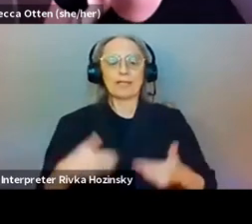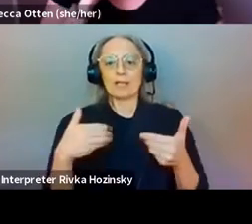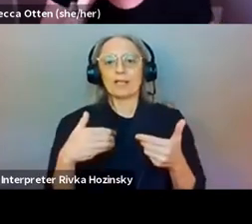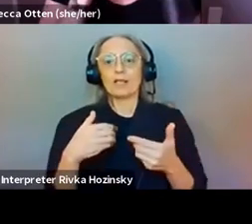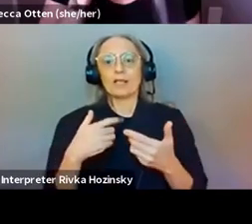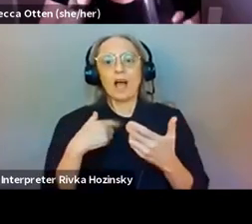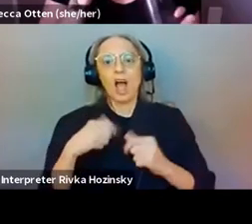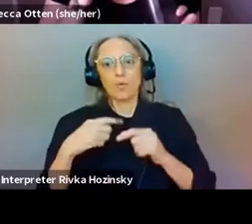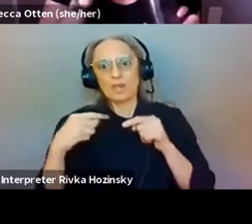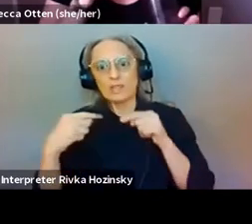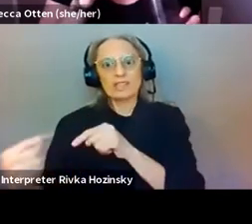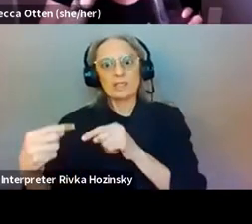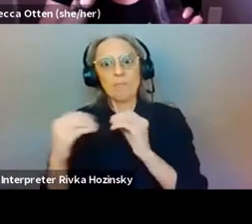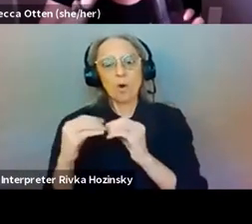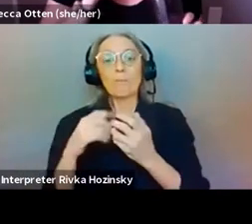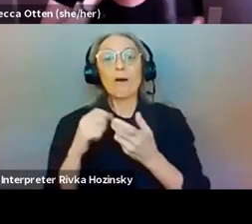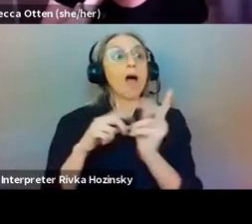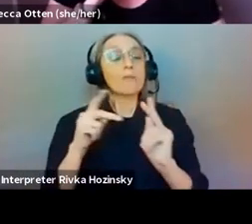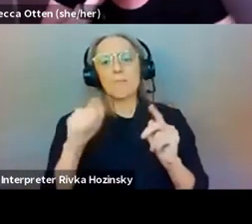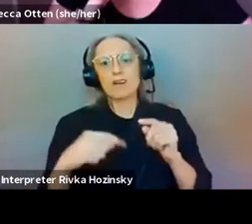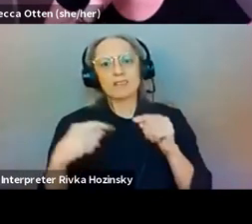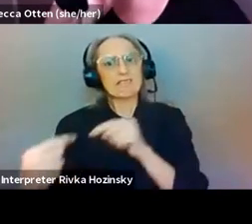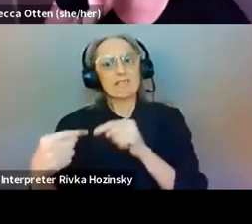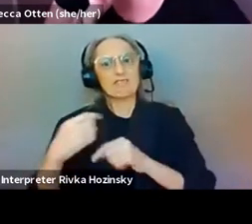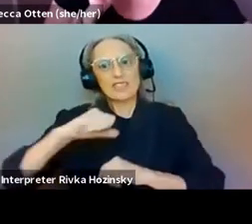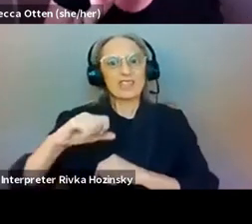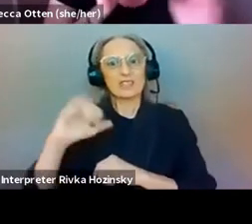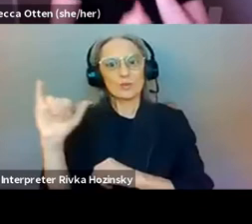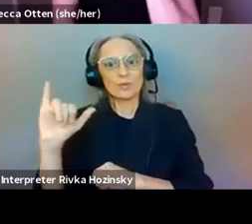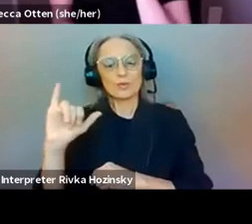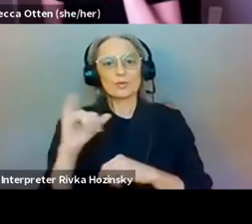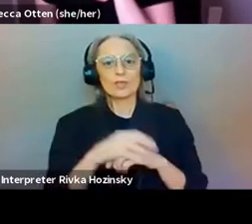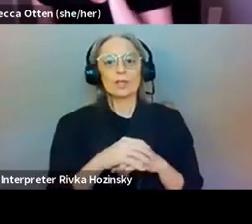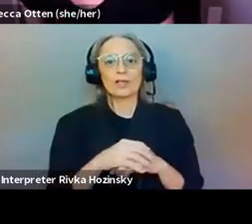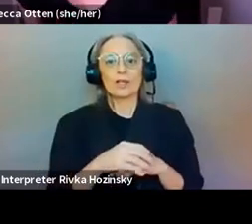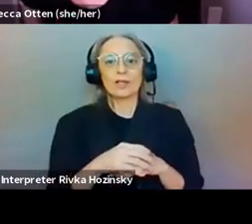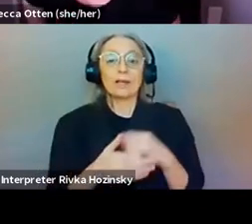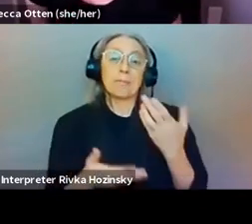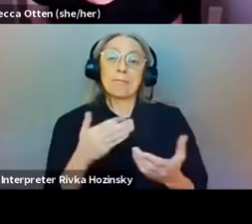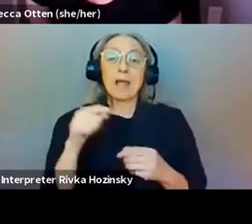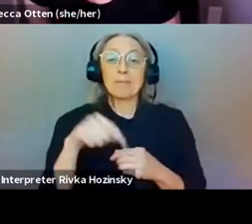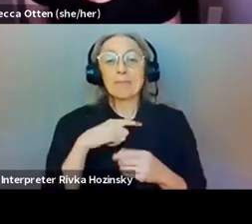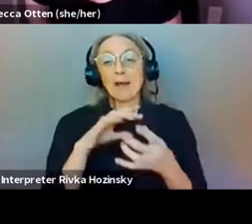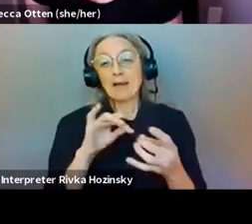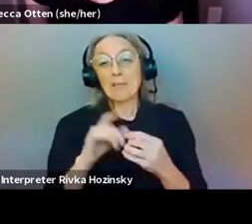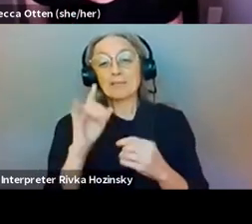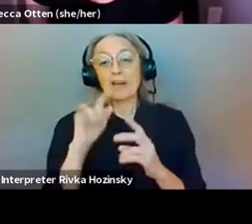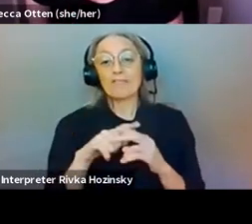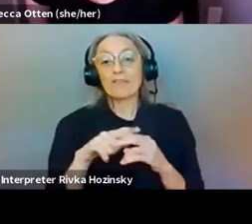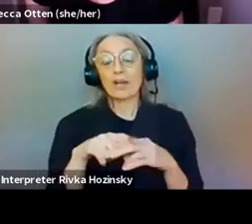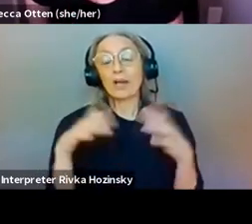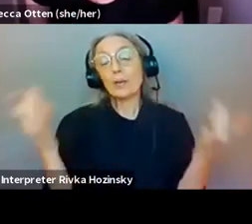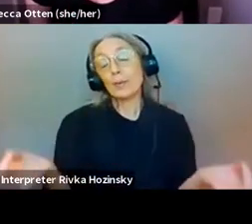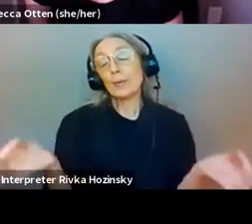because everybody, I mean, this sounds like, this will sound very kind of kumbaya, and think, you know, but everybody